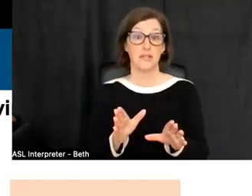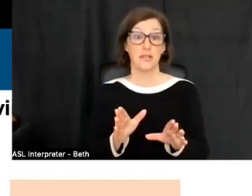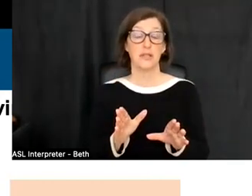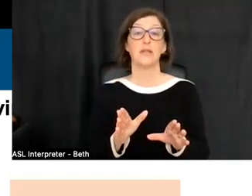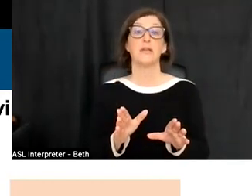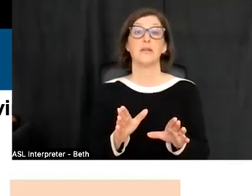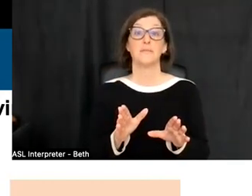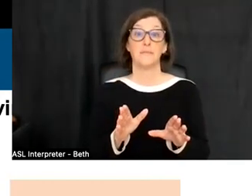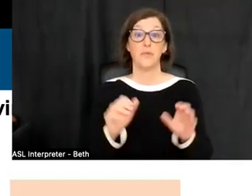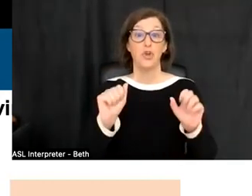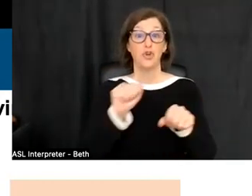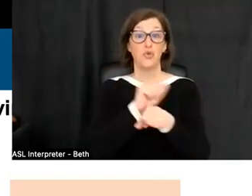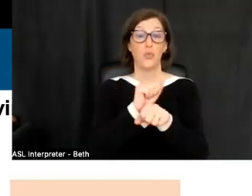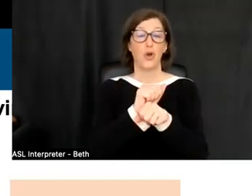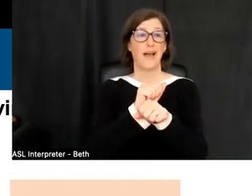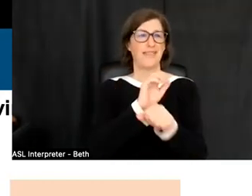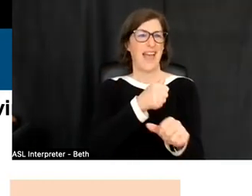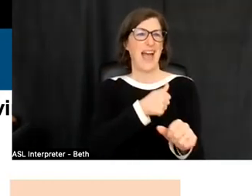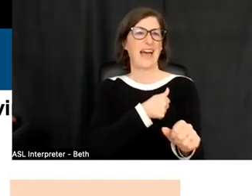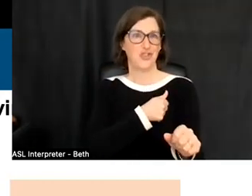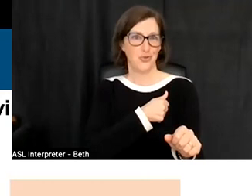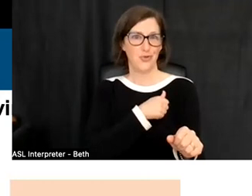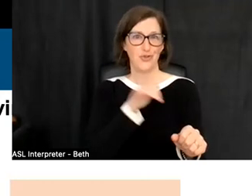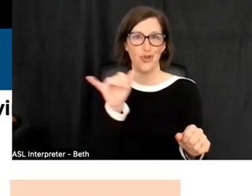workers would work on their attitudes as well,